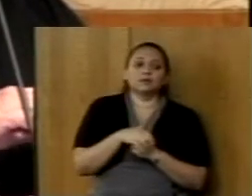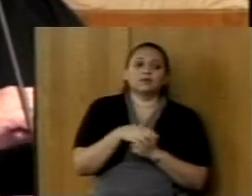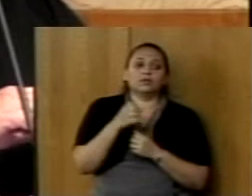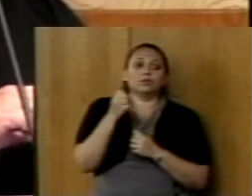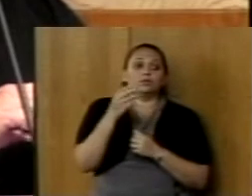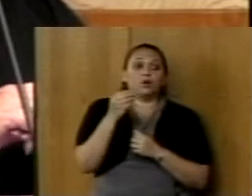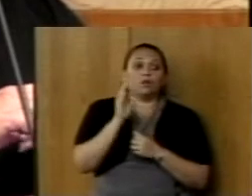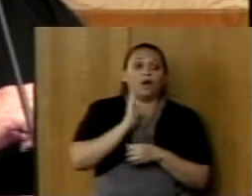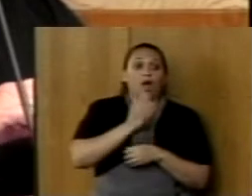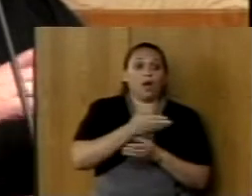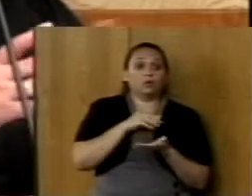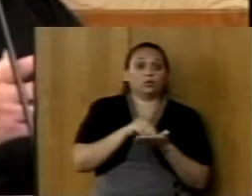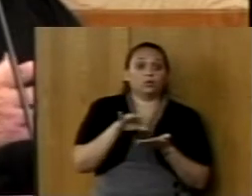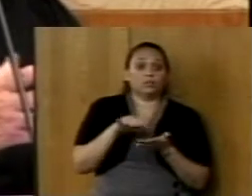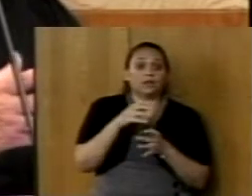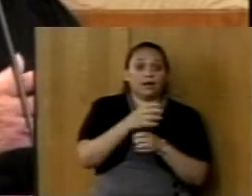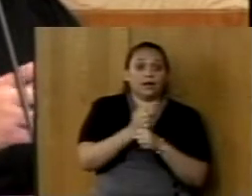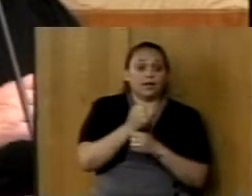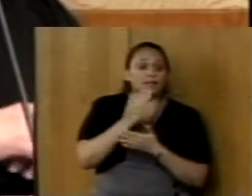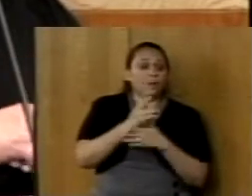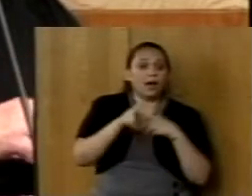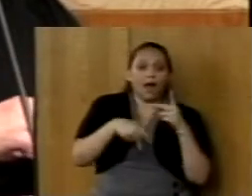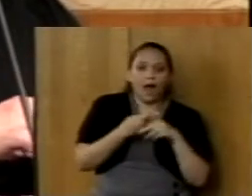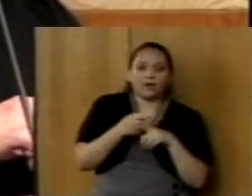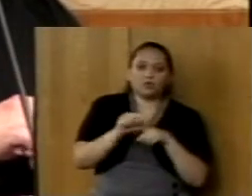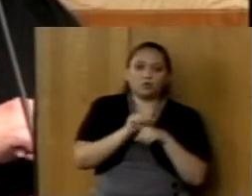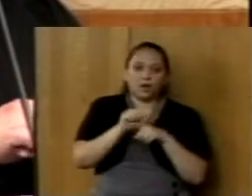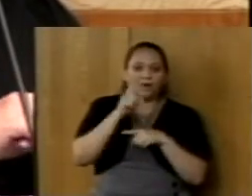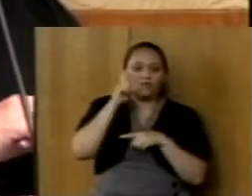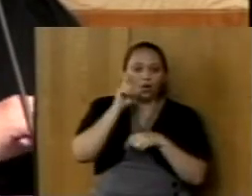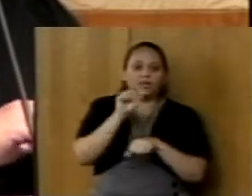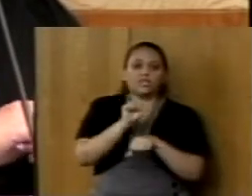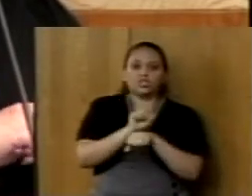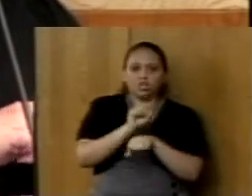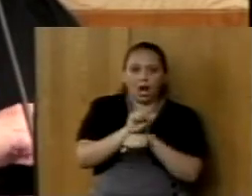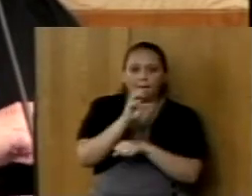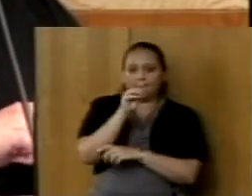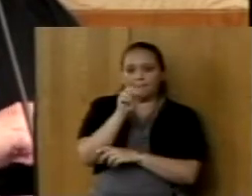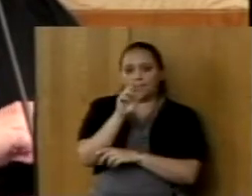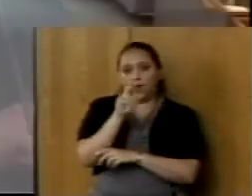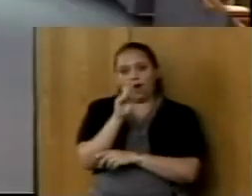our students can get some kind of training for the job market.